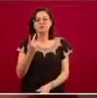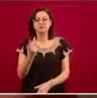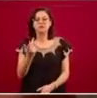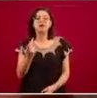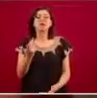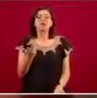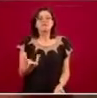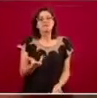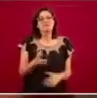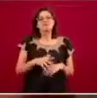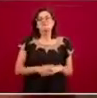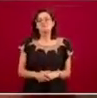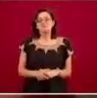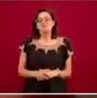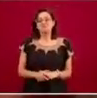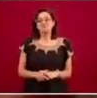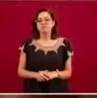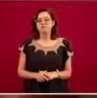conferences,